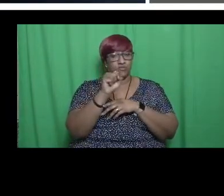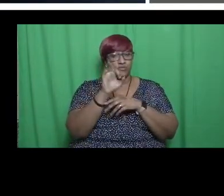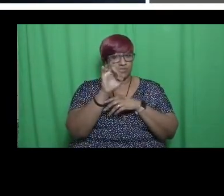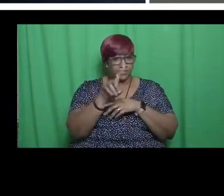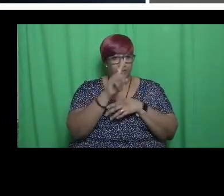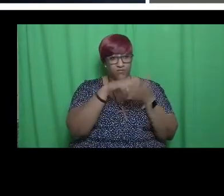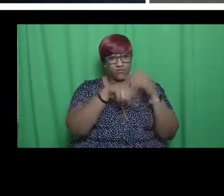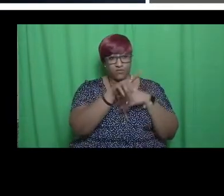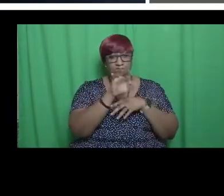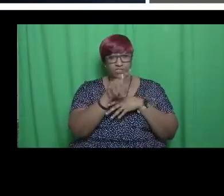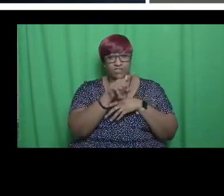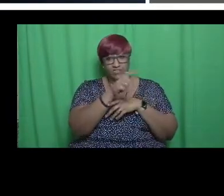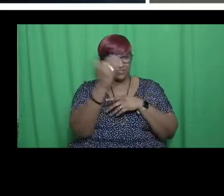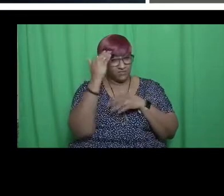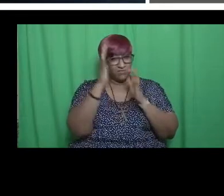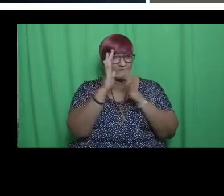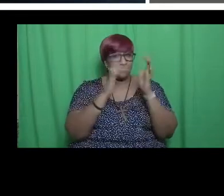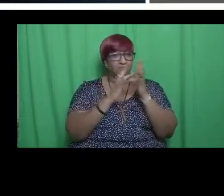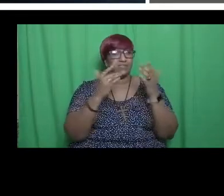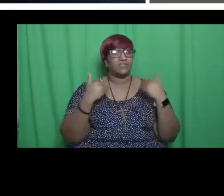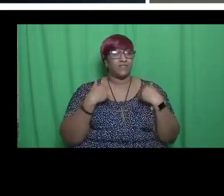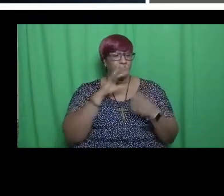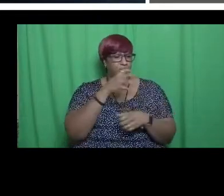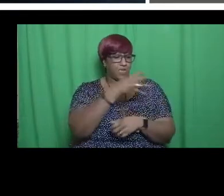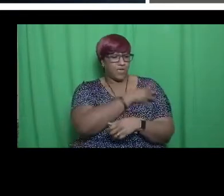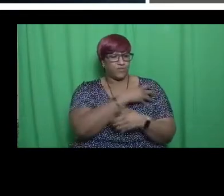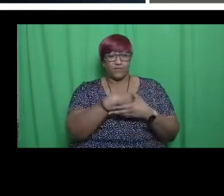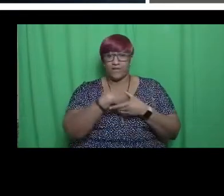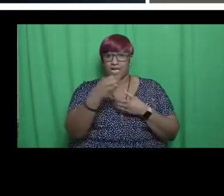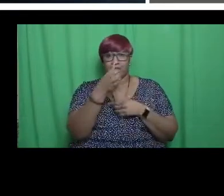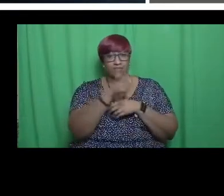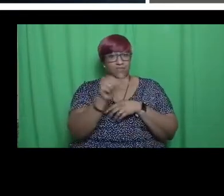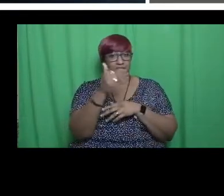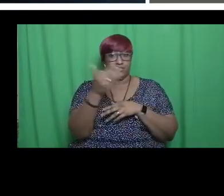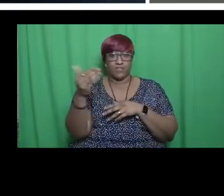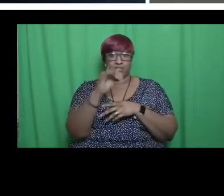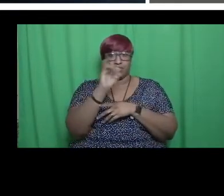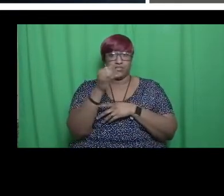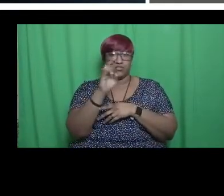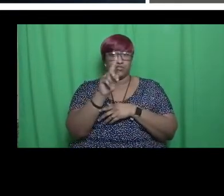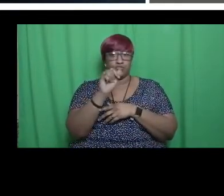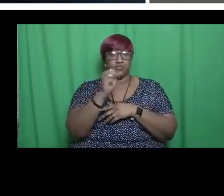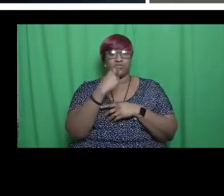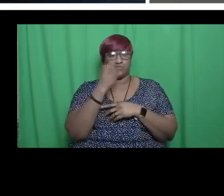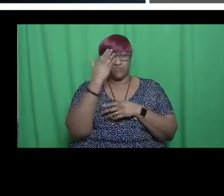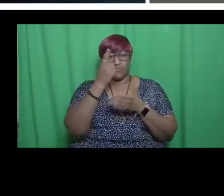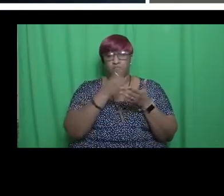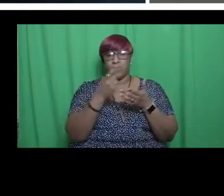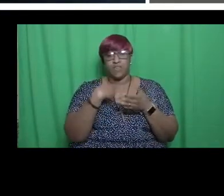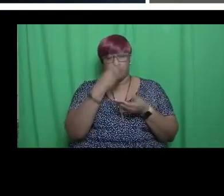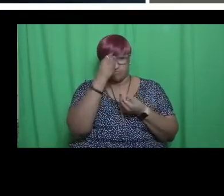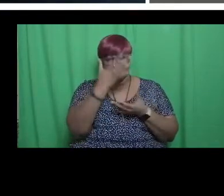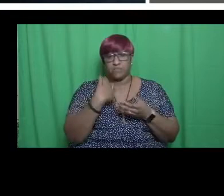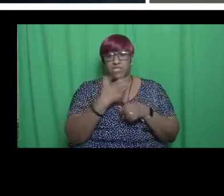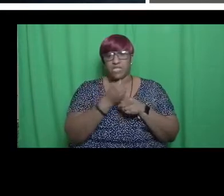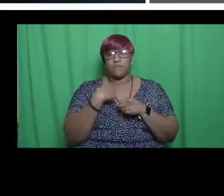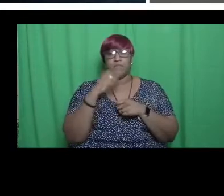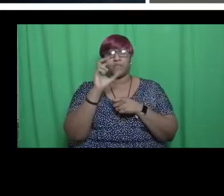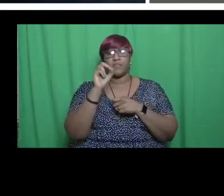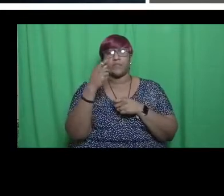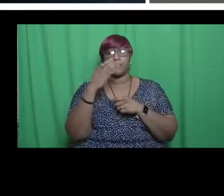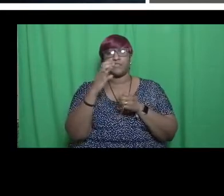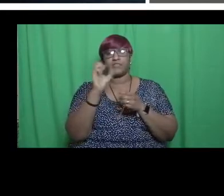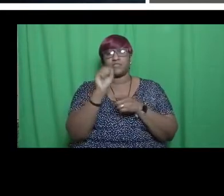Judas knew that Jesus had power to come out of anything. So Judas said, you know what? I tell you what, I'll get my 30 pieces of